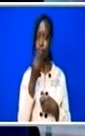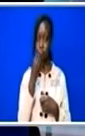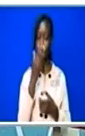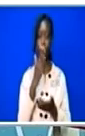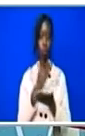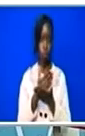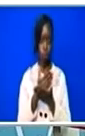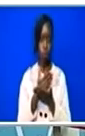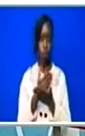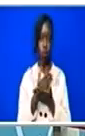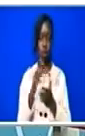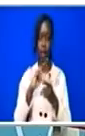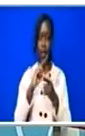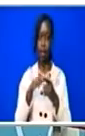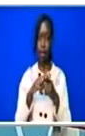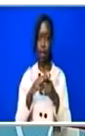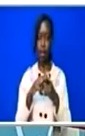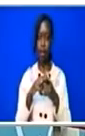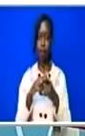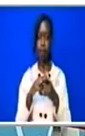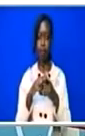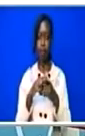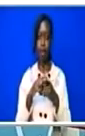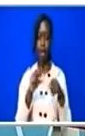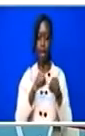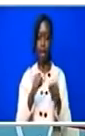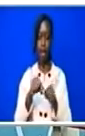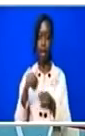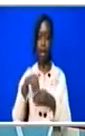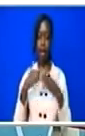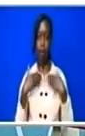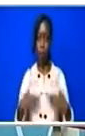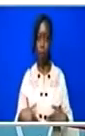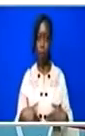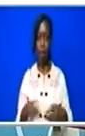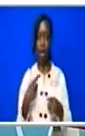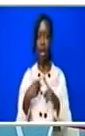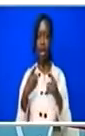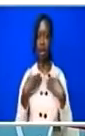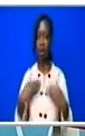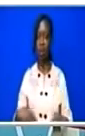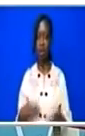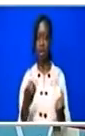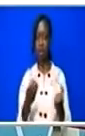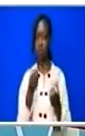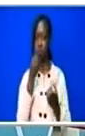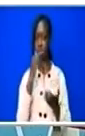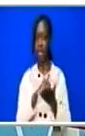is mechanically and chemically digested. But what your body requires is not that food. It is